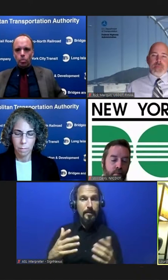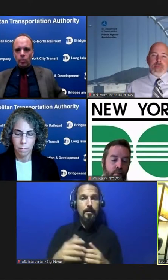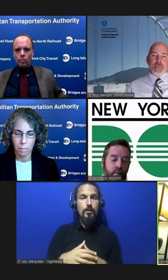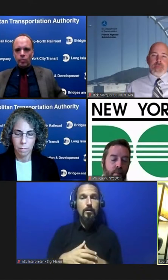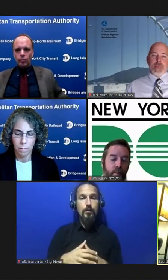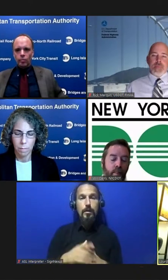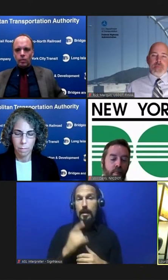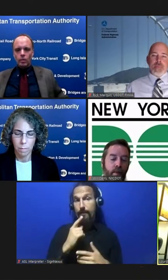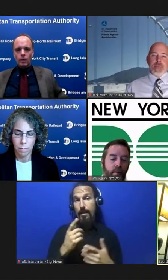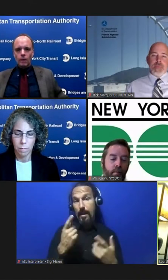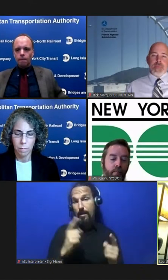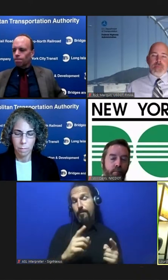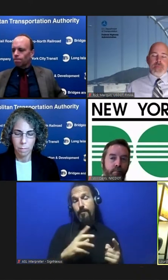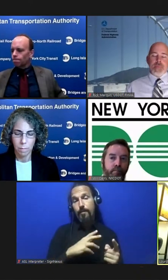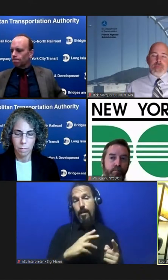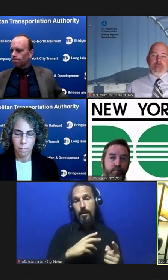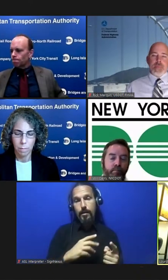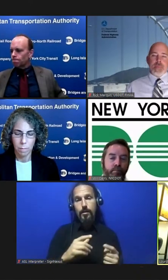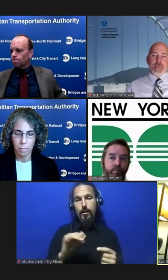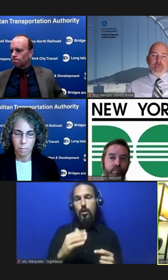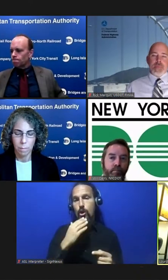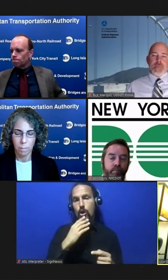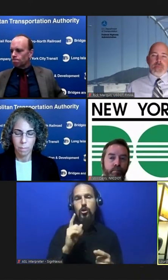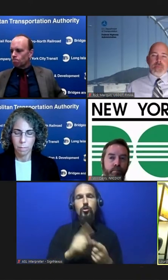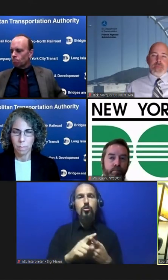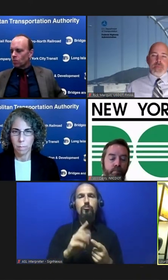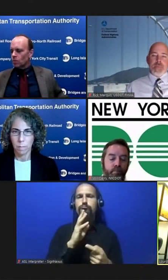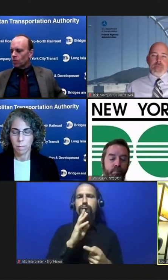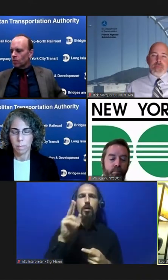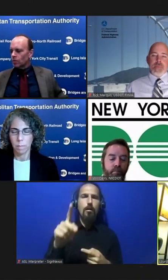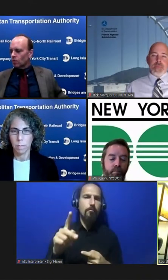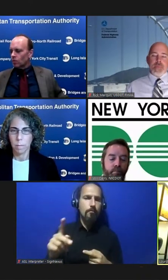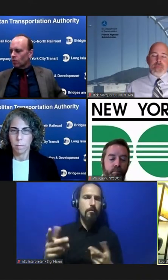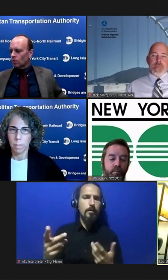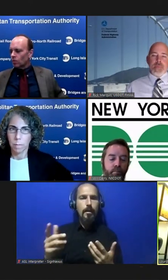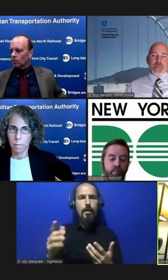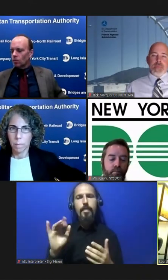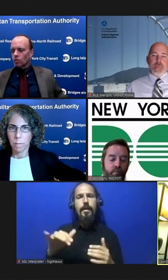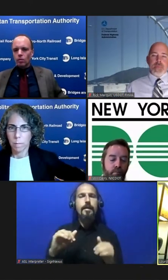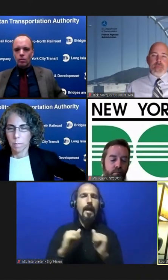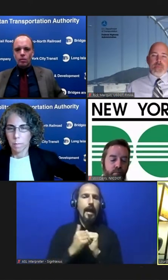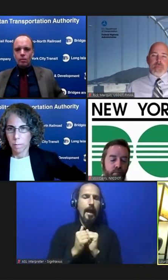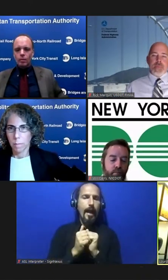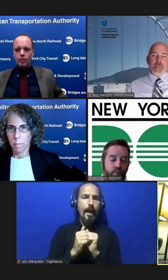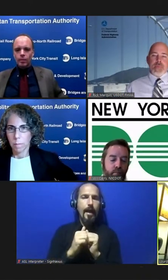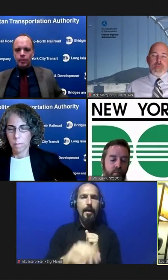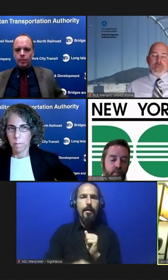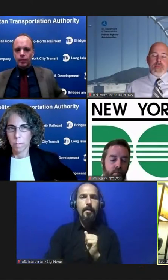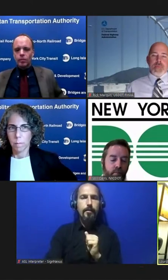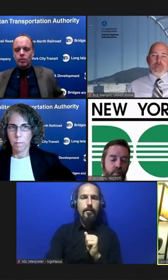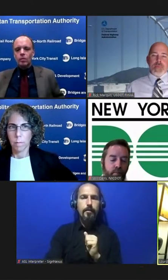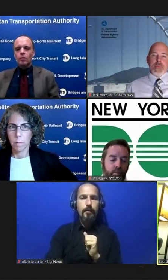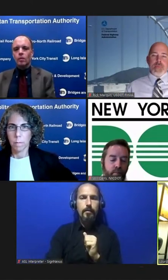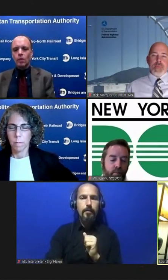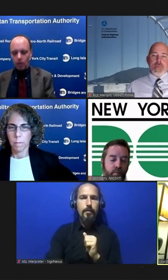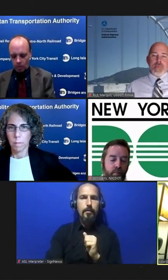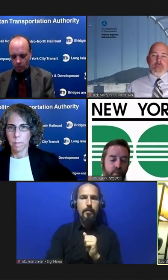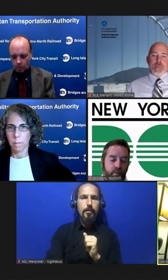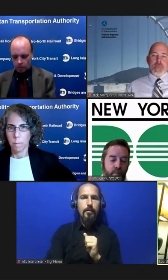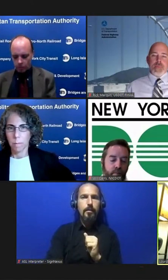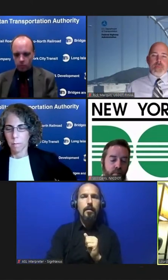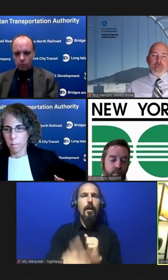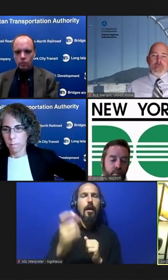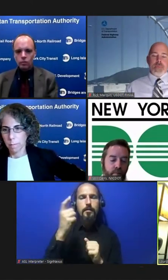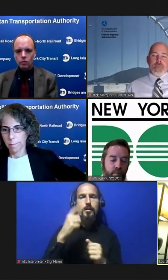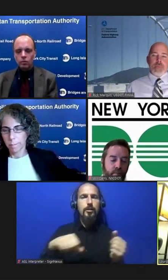be done right um and it is good to speak up and and that's how um you know everybody can see each other's sides and